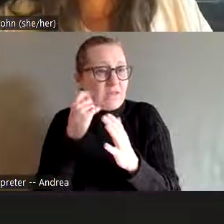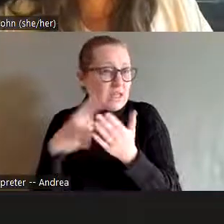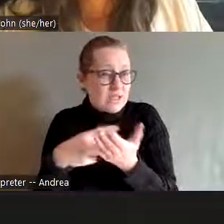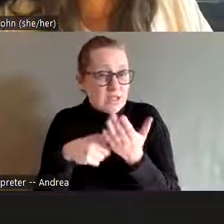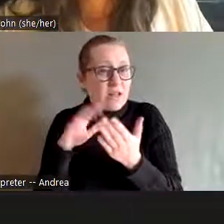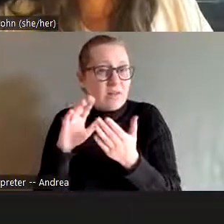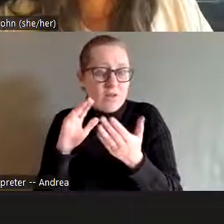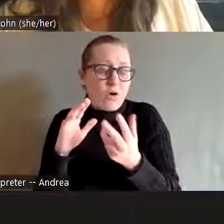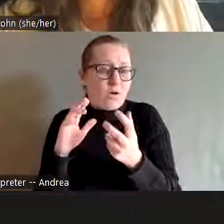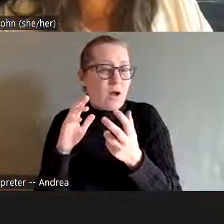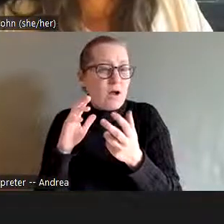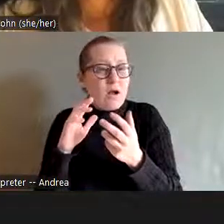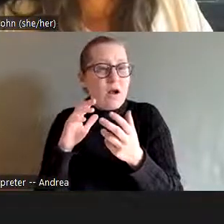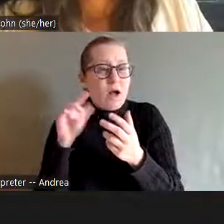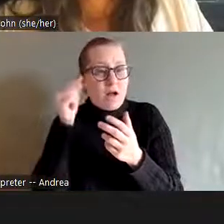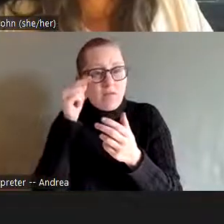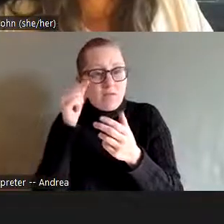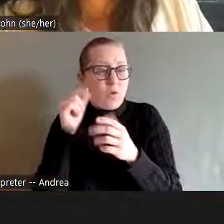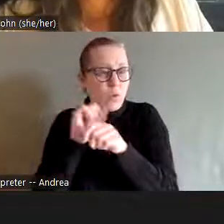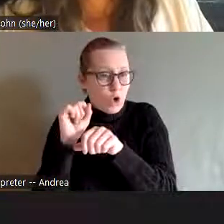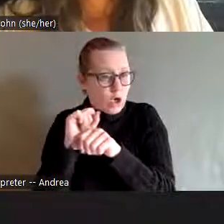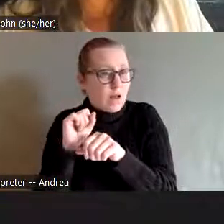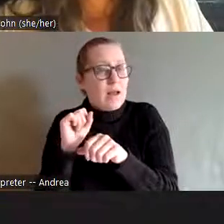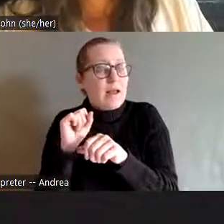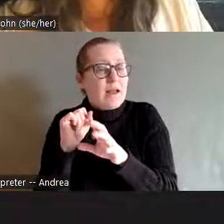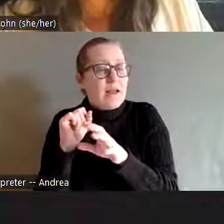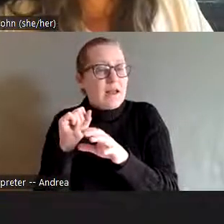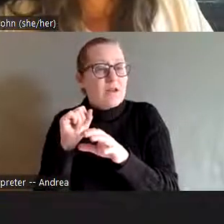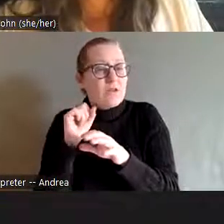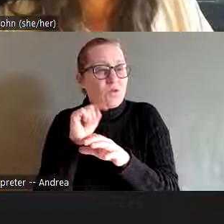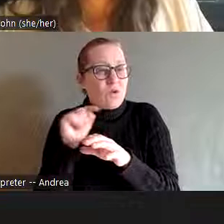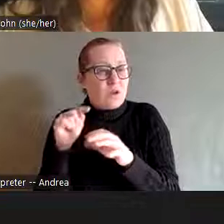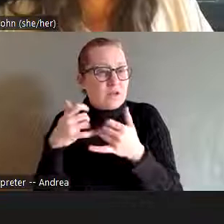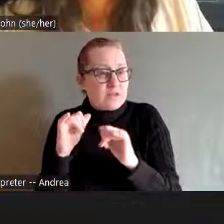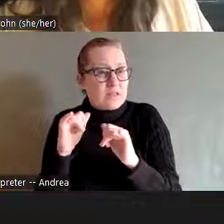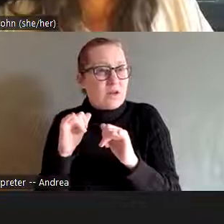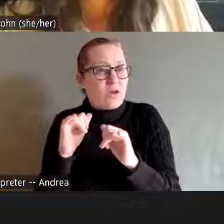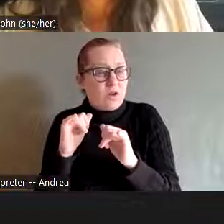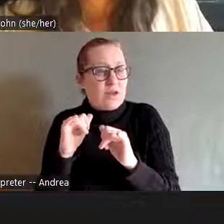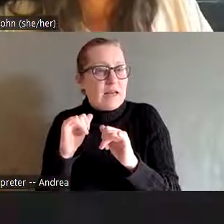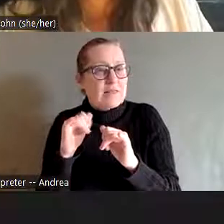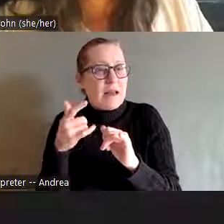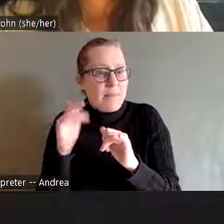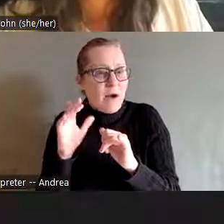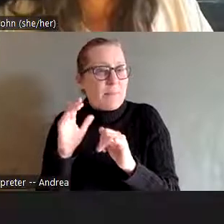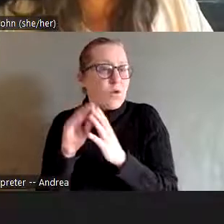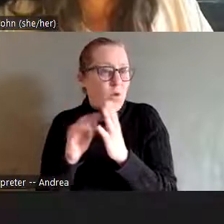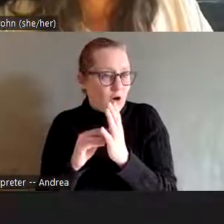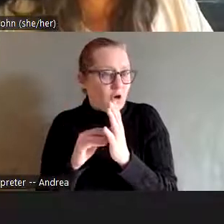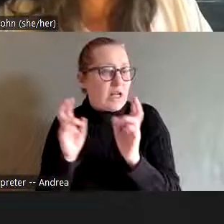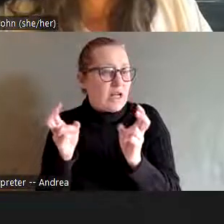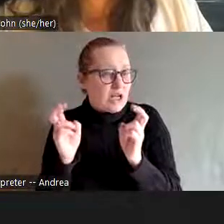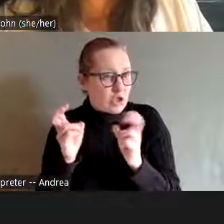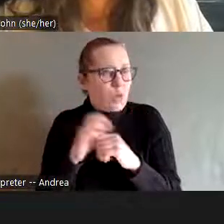bodies or their government work, those are still matters of public record. And so